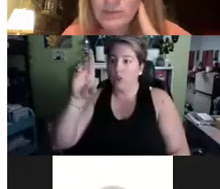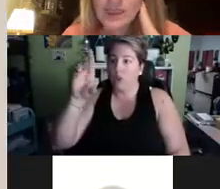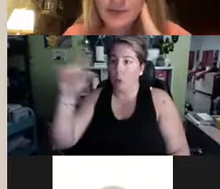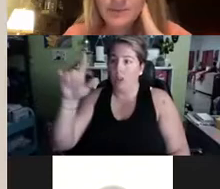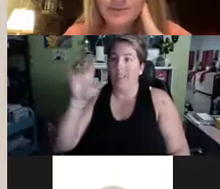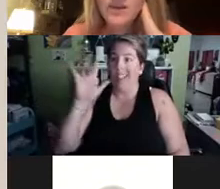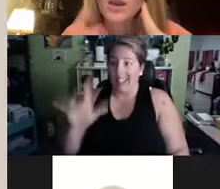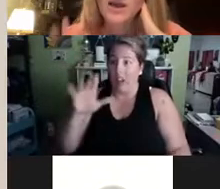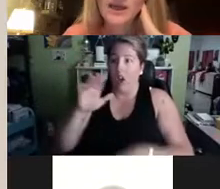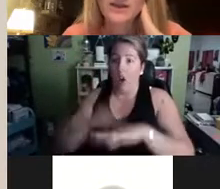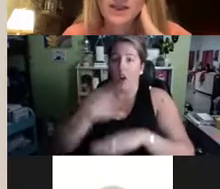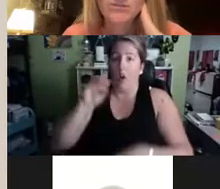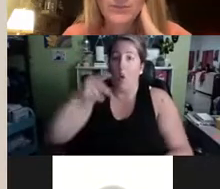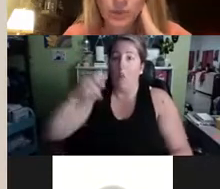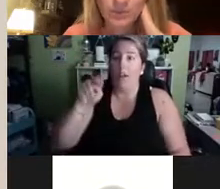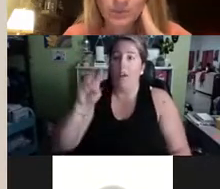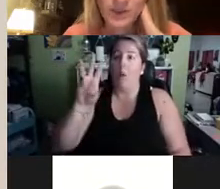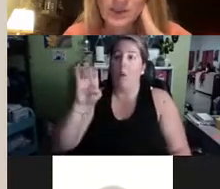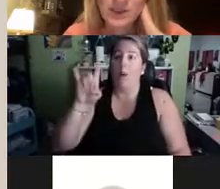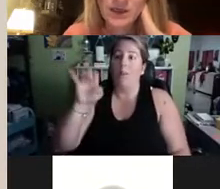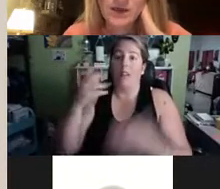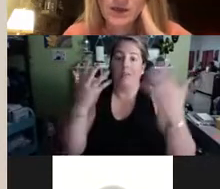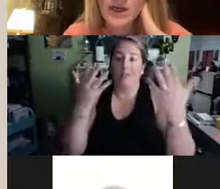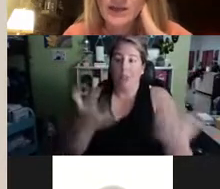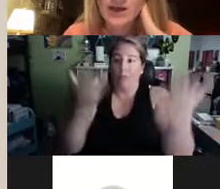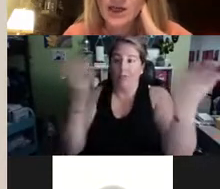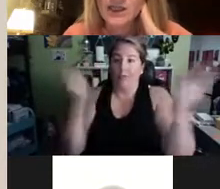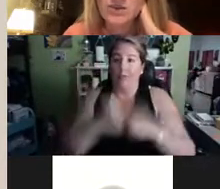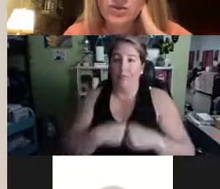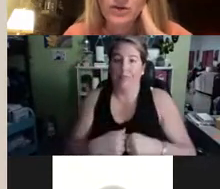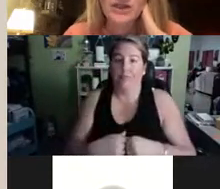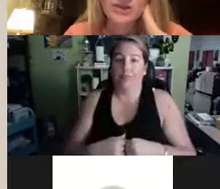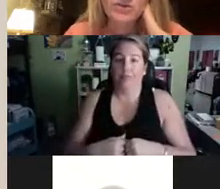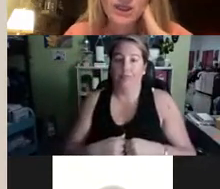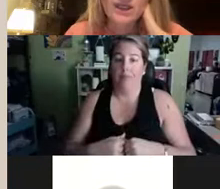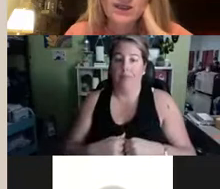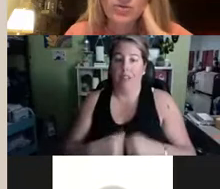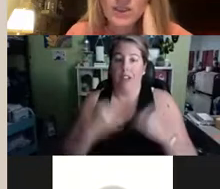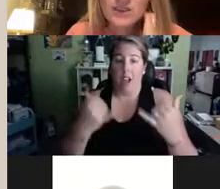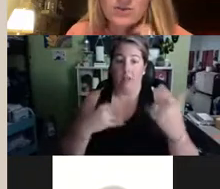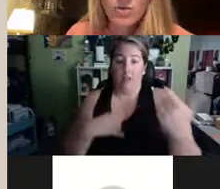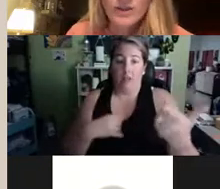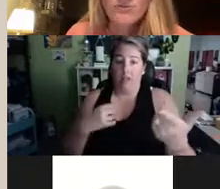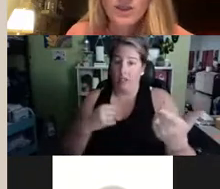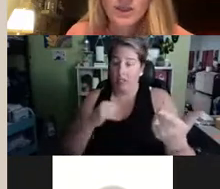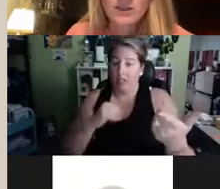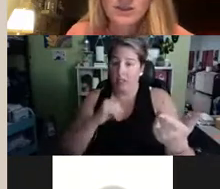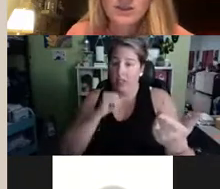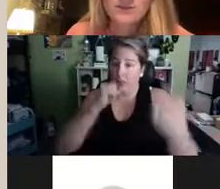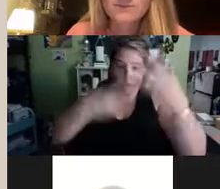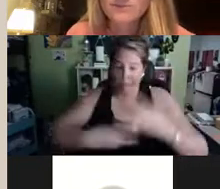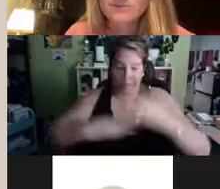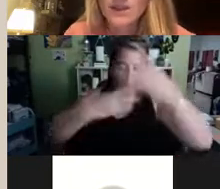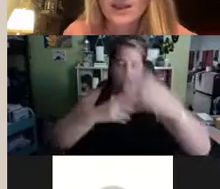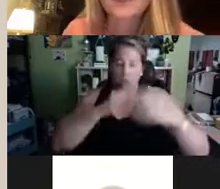open website, and then boom, it's there. And then I can scroll it, and I don't need to scroll it